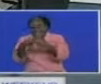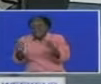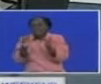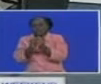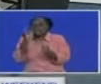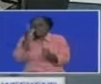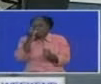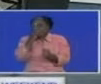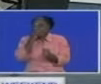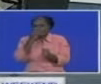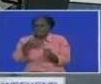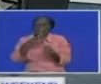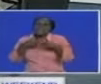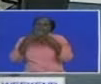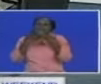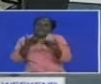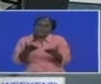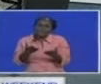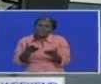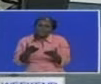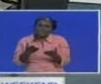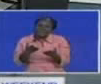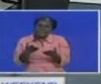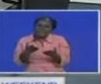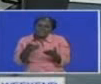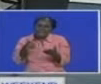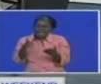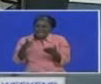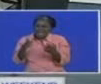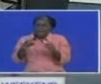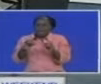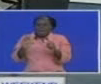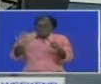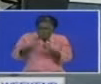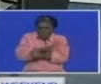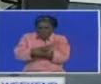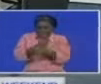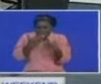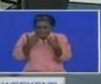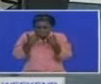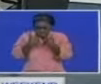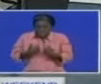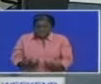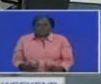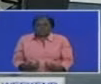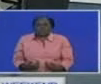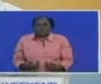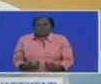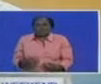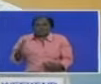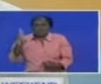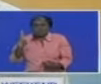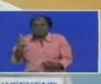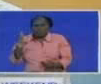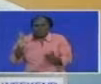Let me answer your question. Yes, what very was quickly, purely a personal issue of Uhuru, Ruto and the rest has